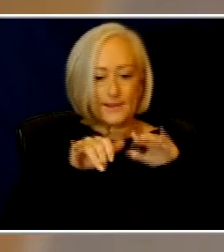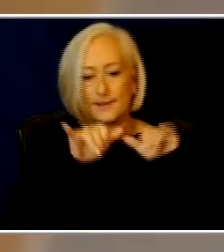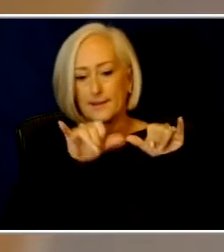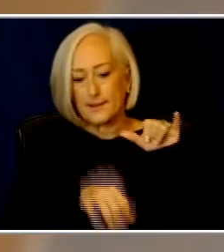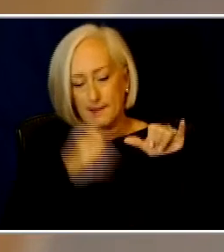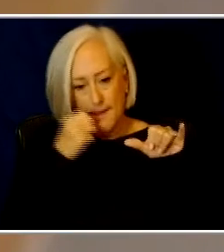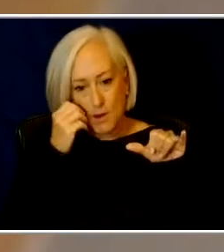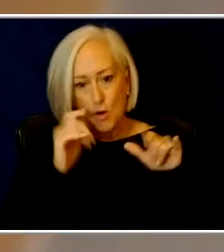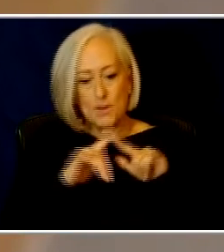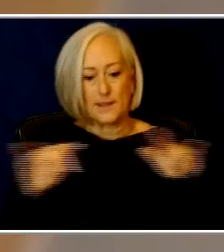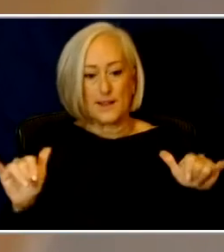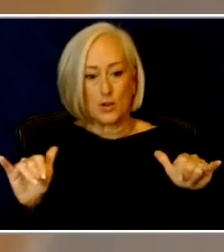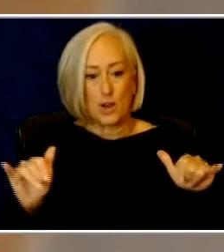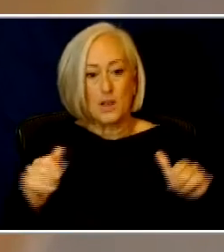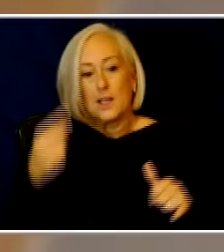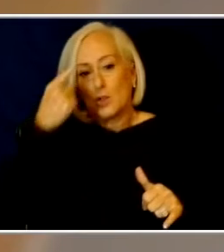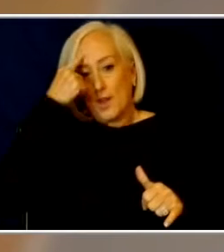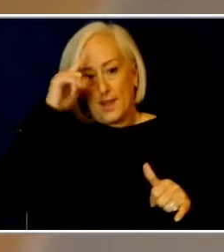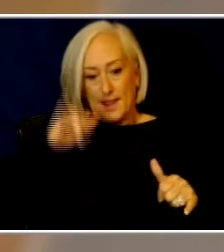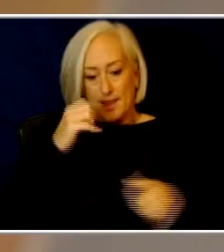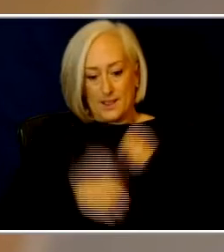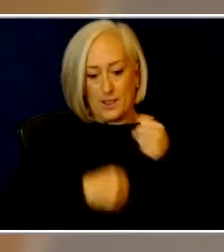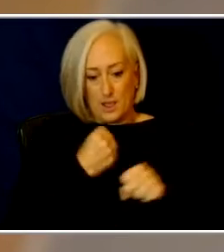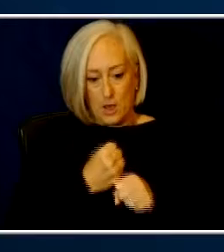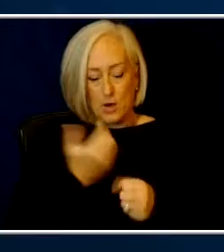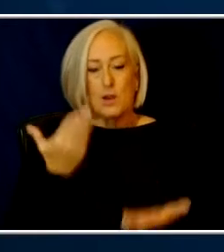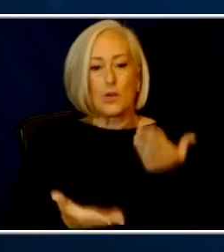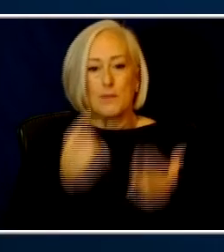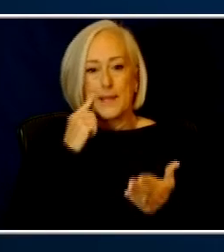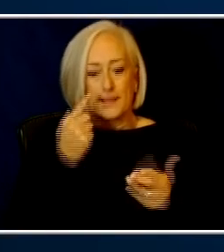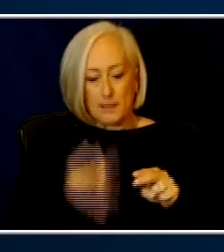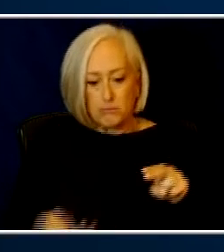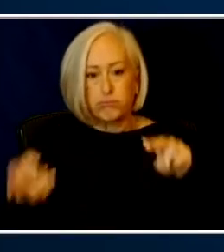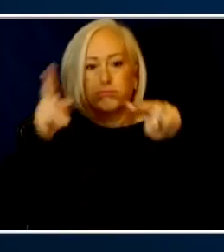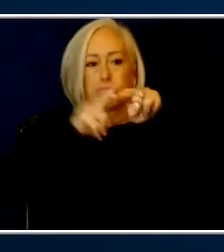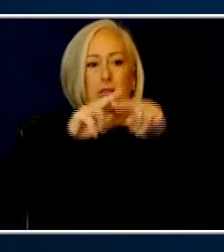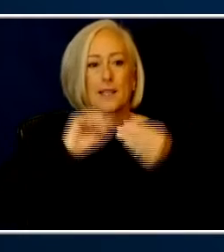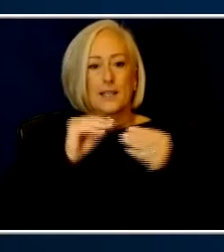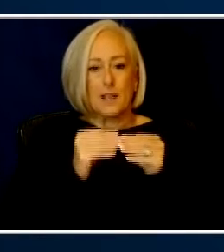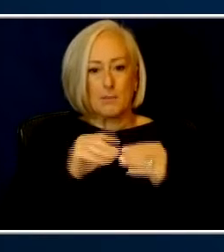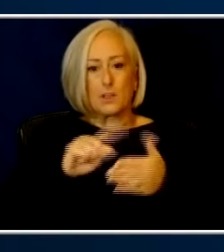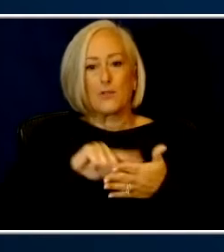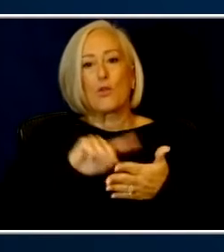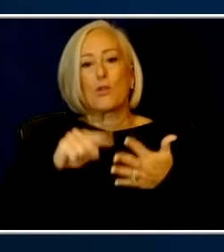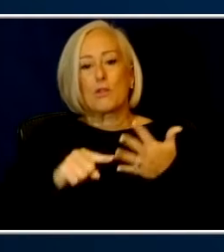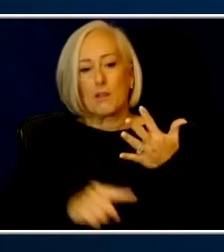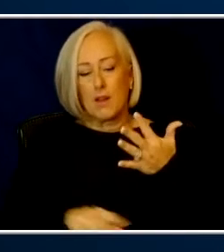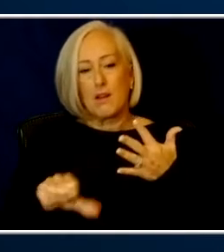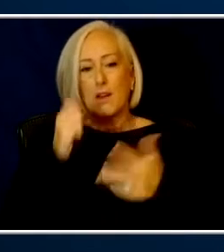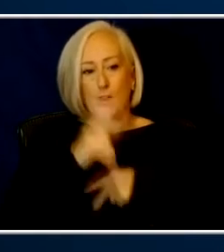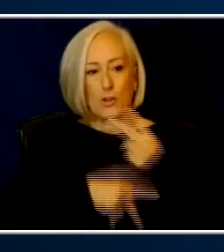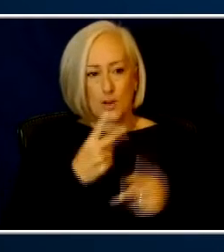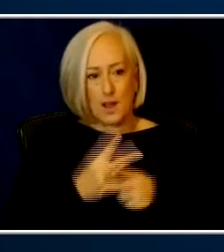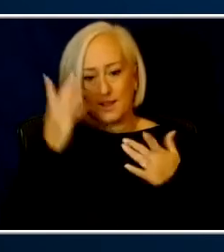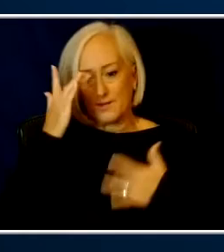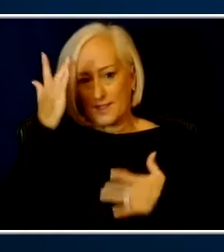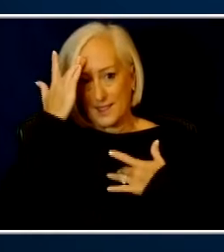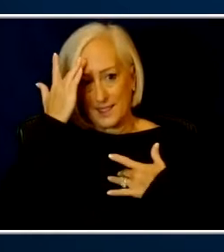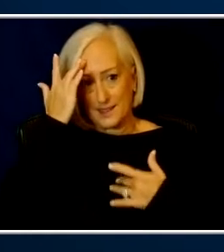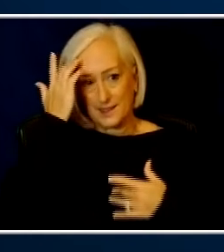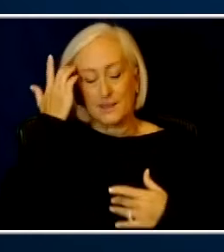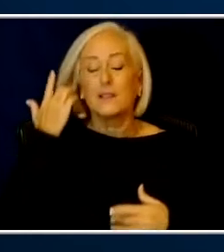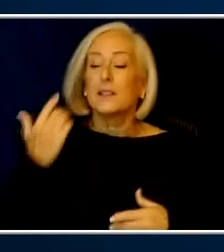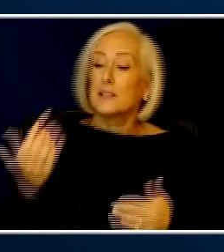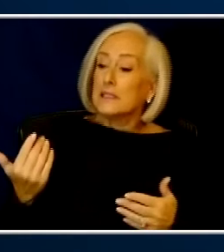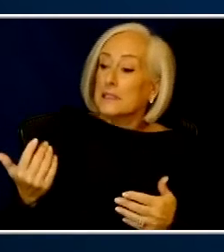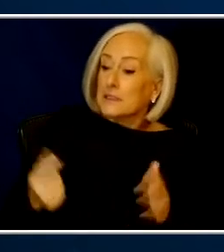that's a big concern for us. Yeah, not a welcome resurgence in this case. Sometimes you welcome the resurgence. This is not the